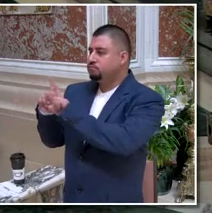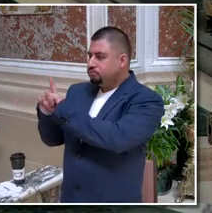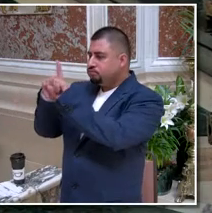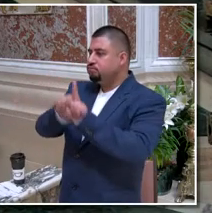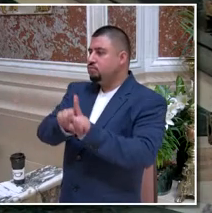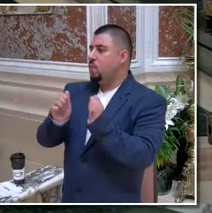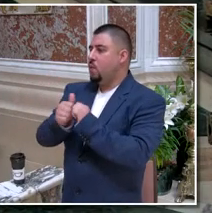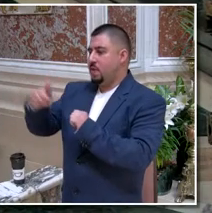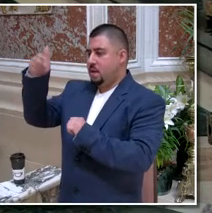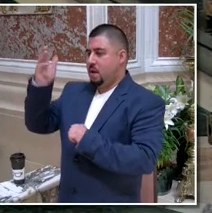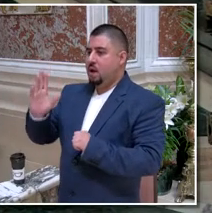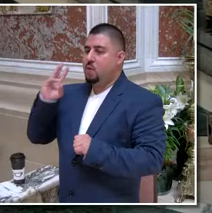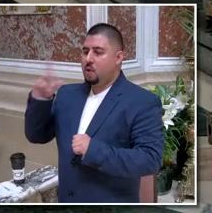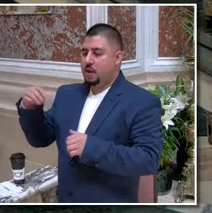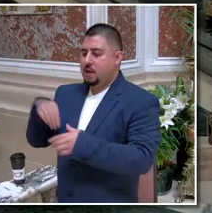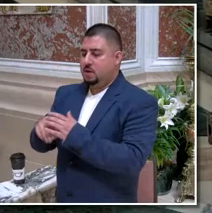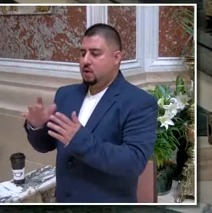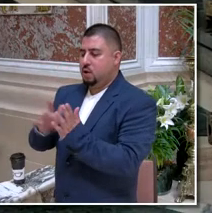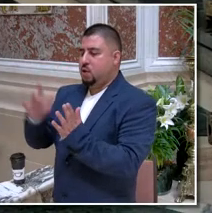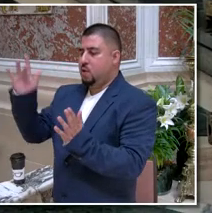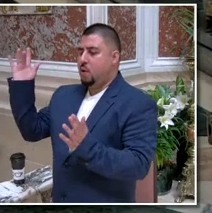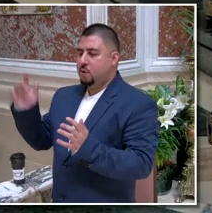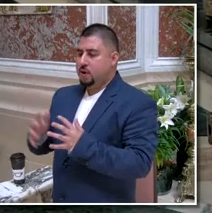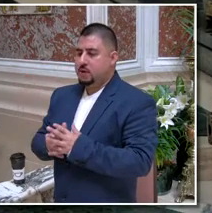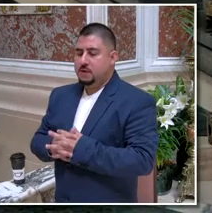him in glory.